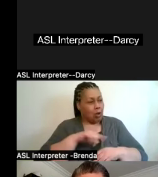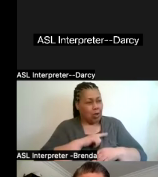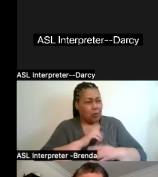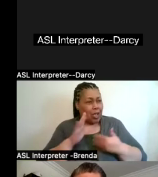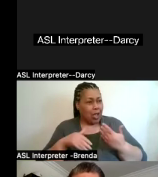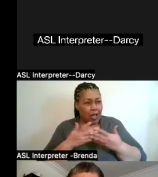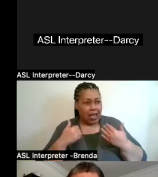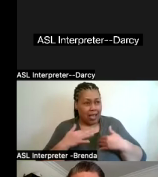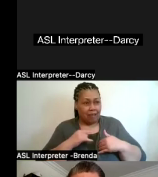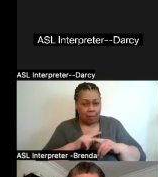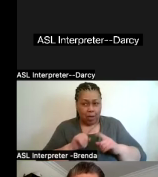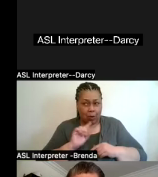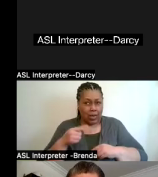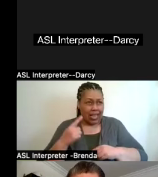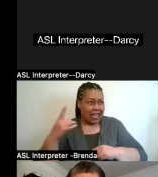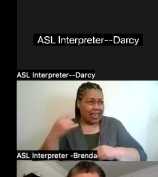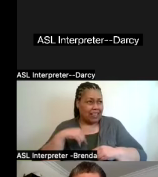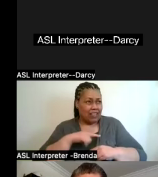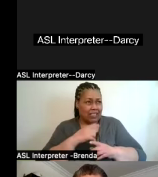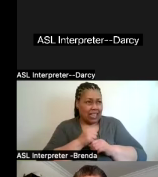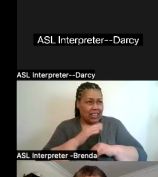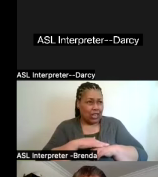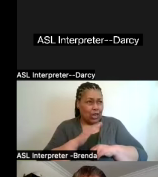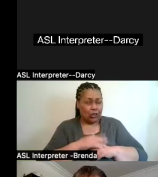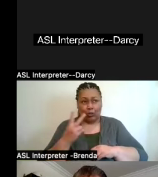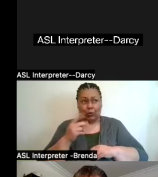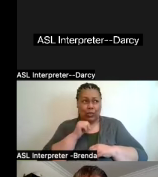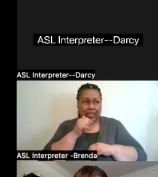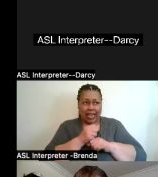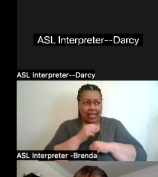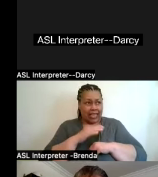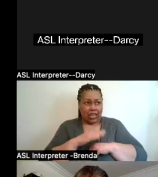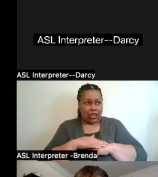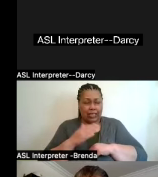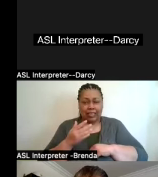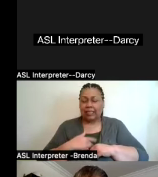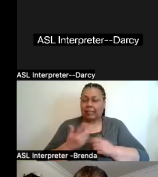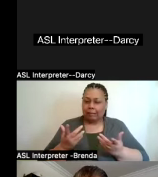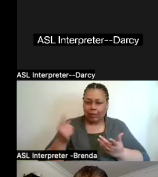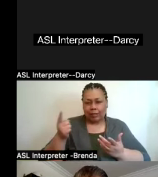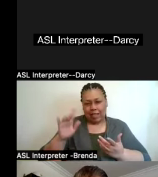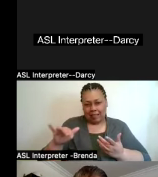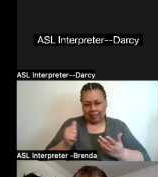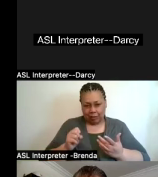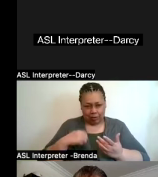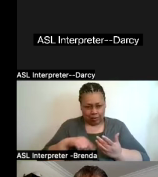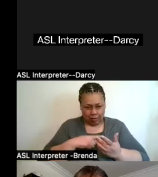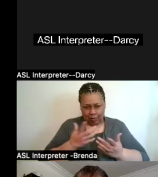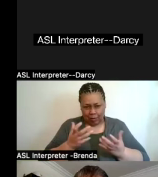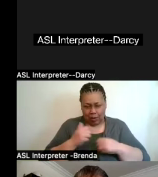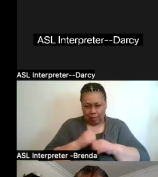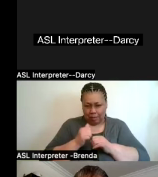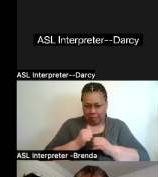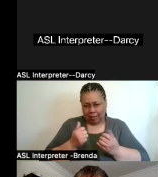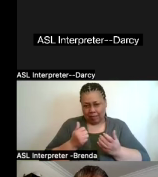only 8 of us got it and 2 of us didn't, or something like that. And so we want to make people aware